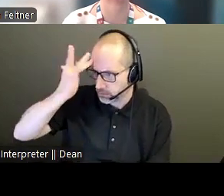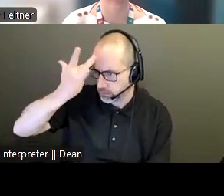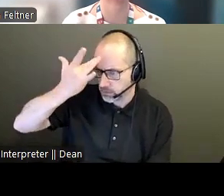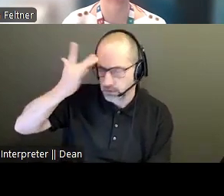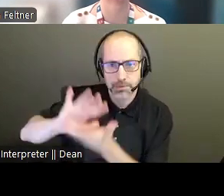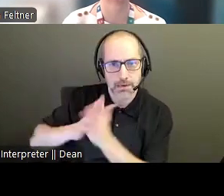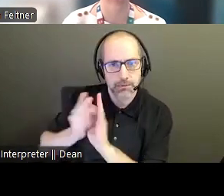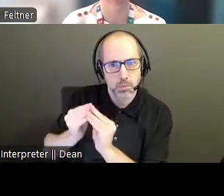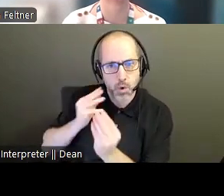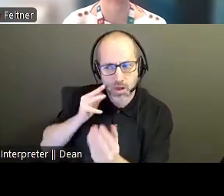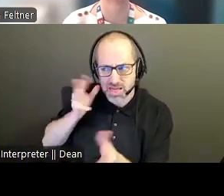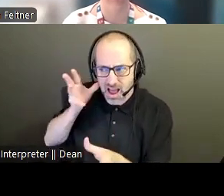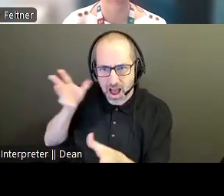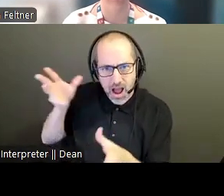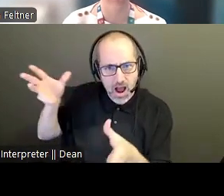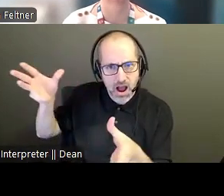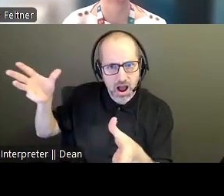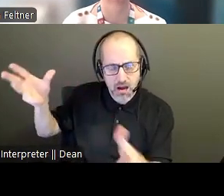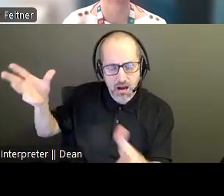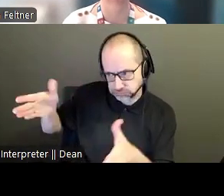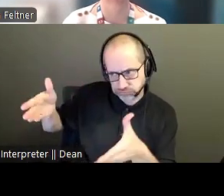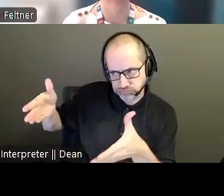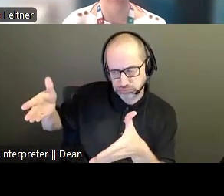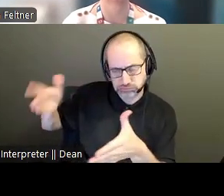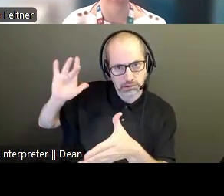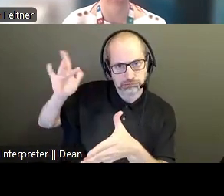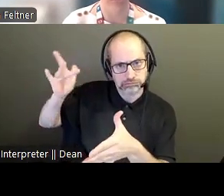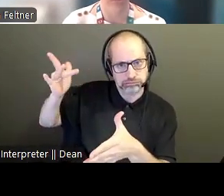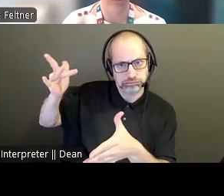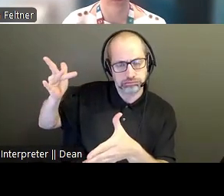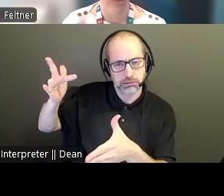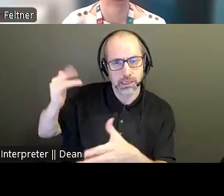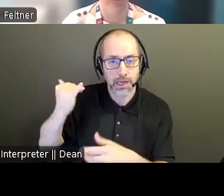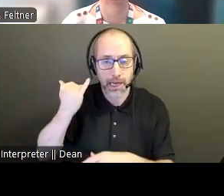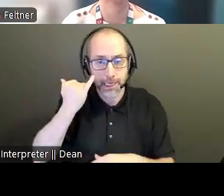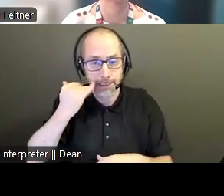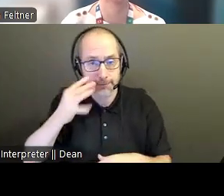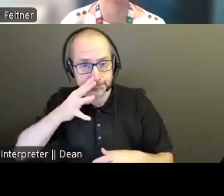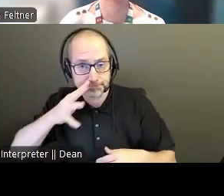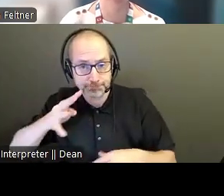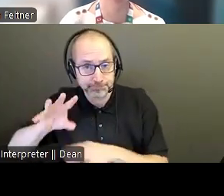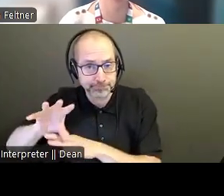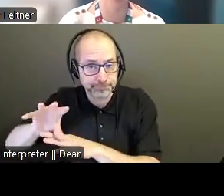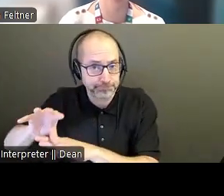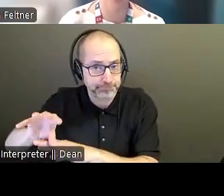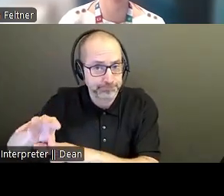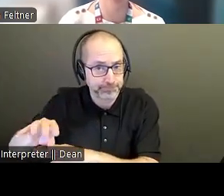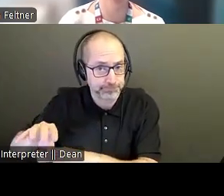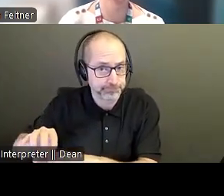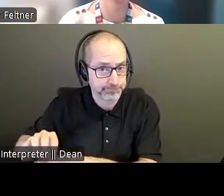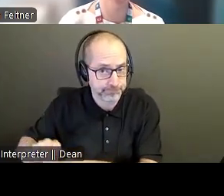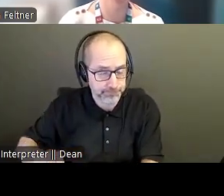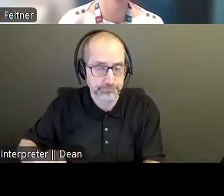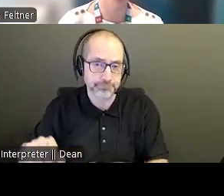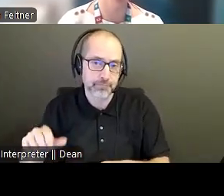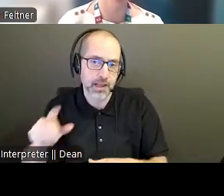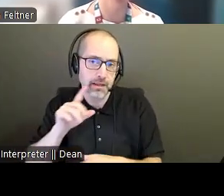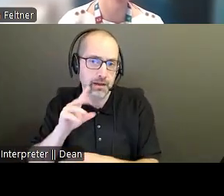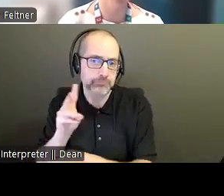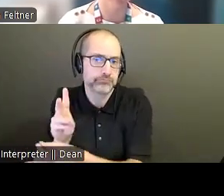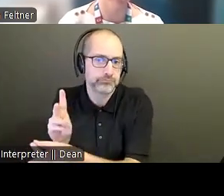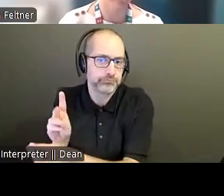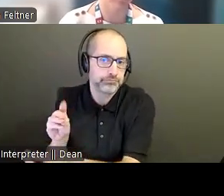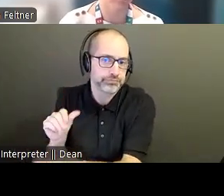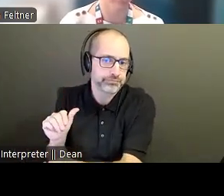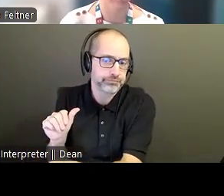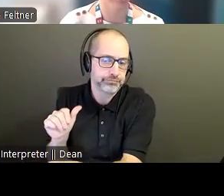to that sound, it can make the sound seem even louder. This triggers a sort of feedback loop,